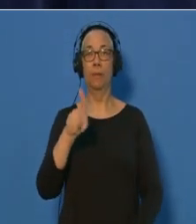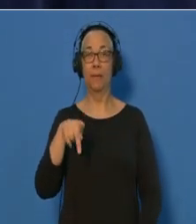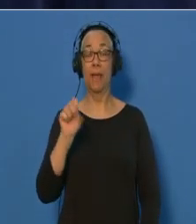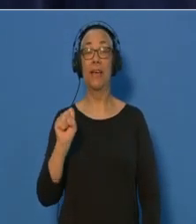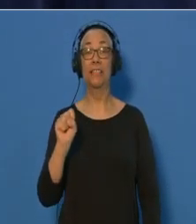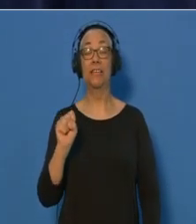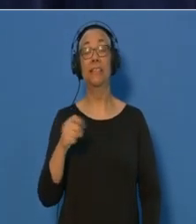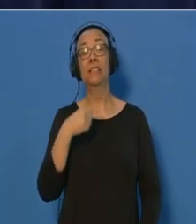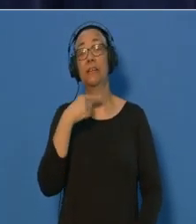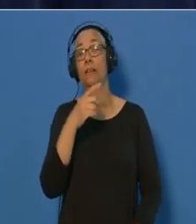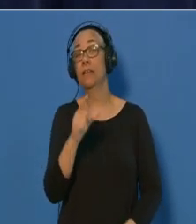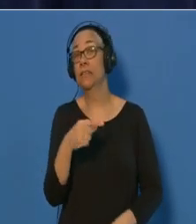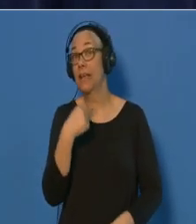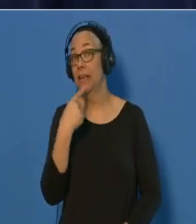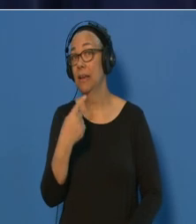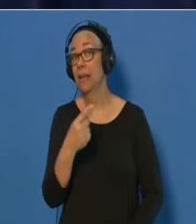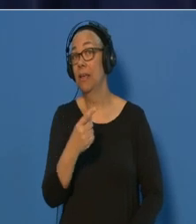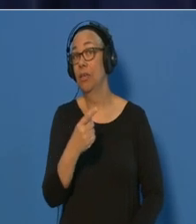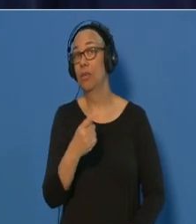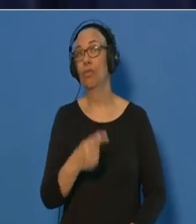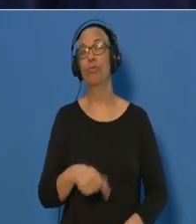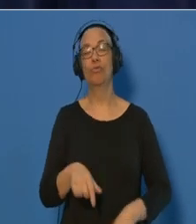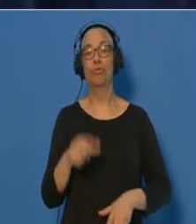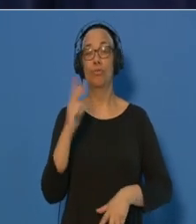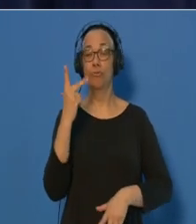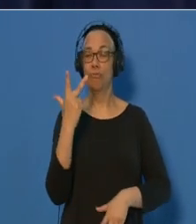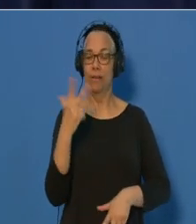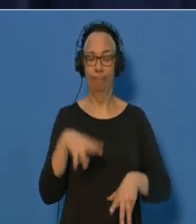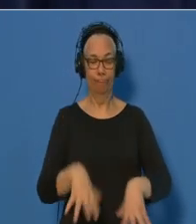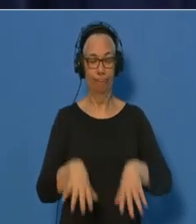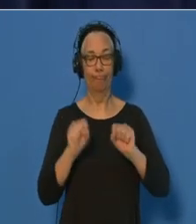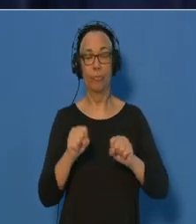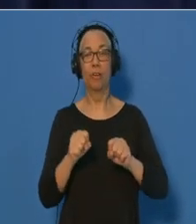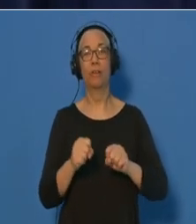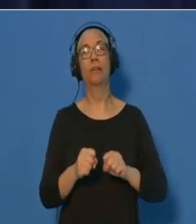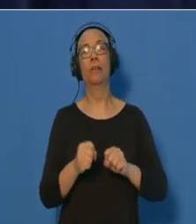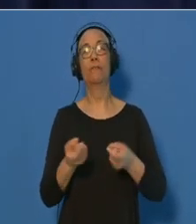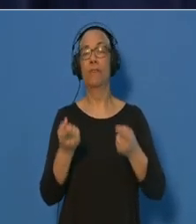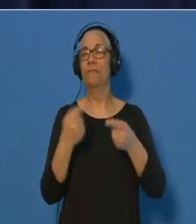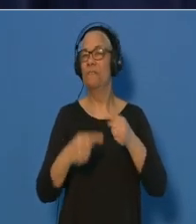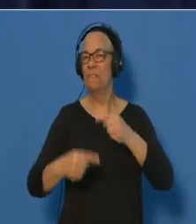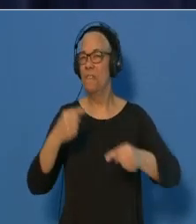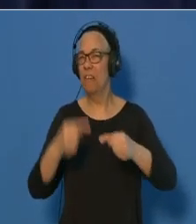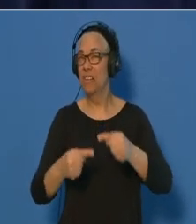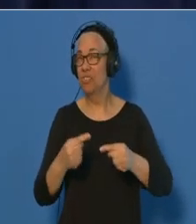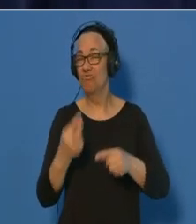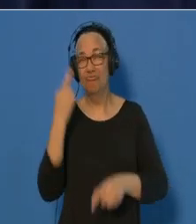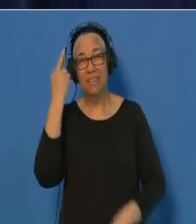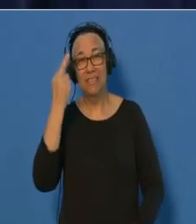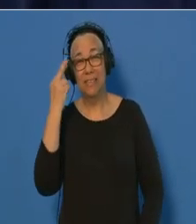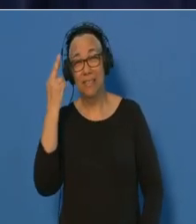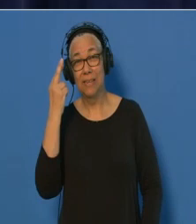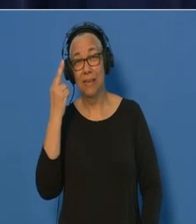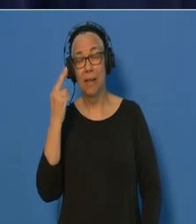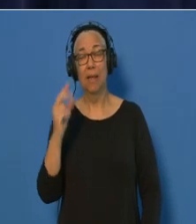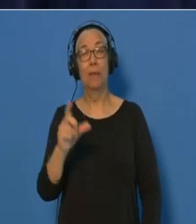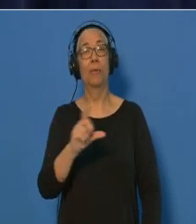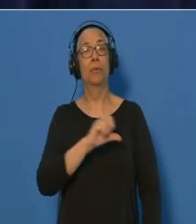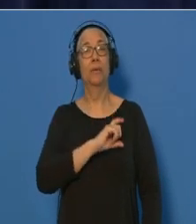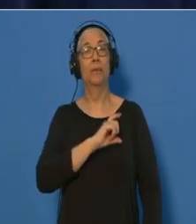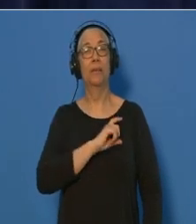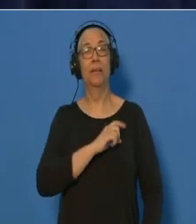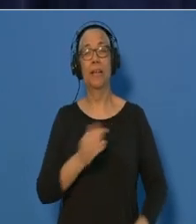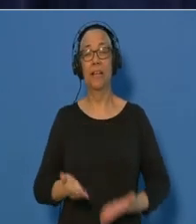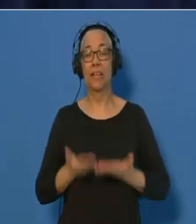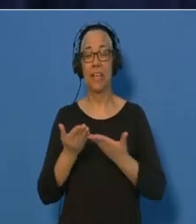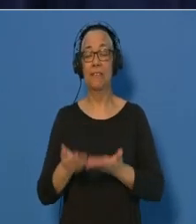that 3 shelter-in-place related arrests were executed for various matters. The Bermuda Police Service served a shelter-in-place summons